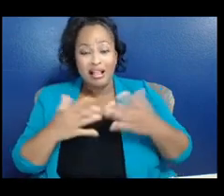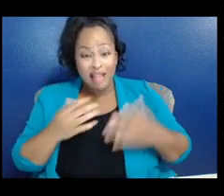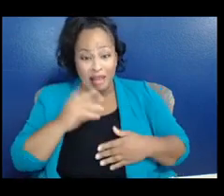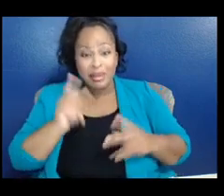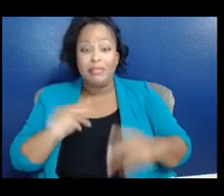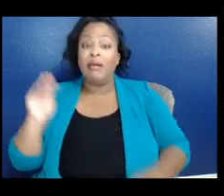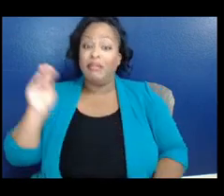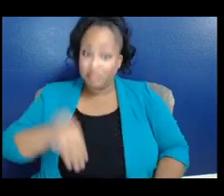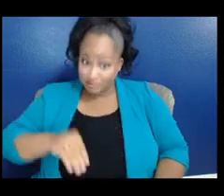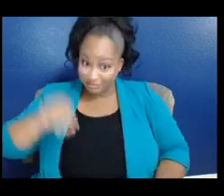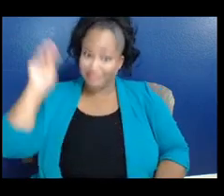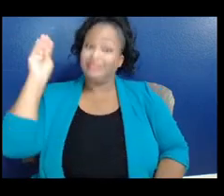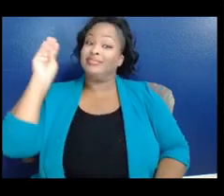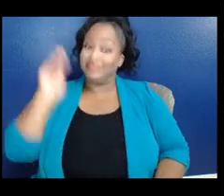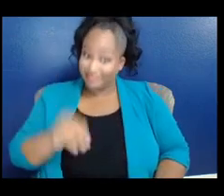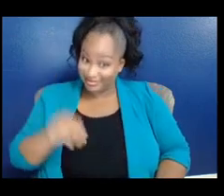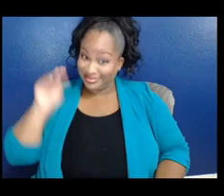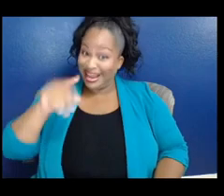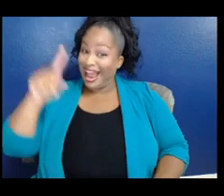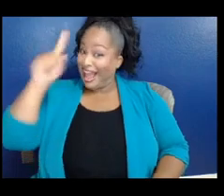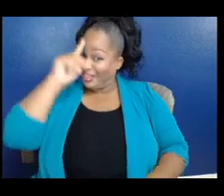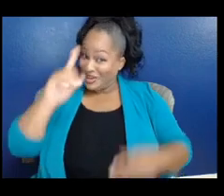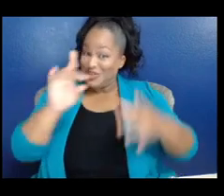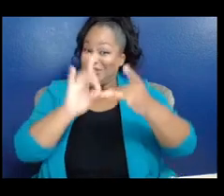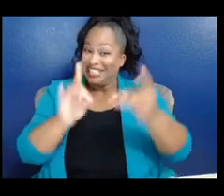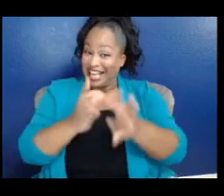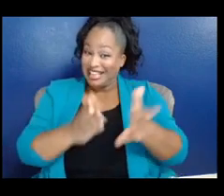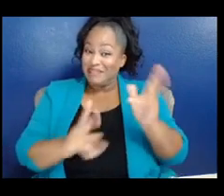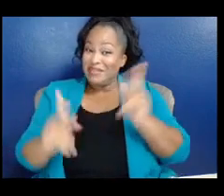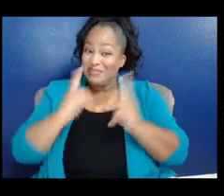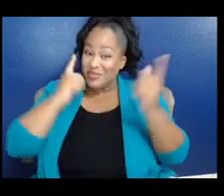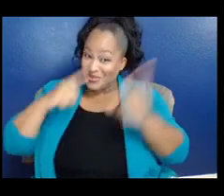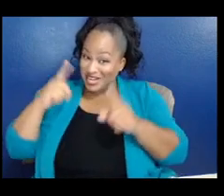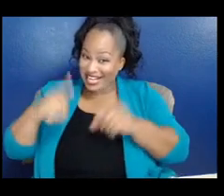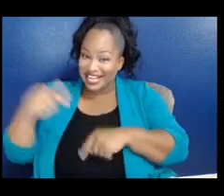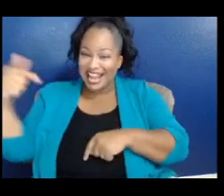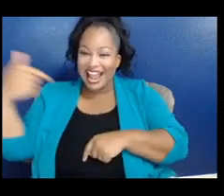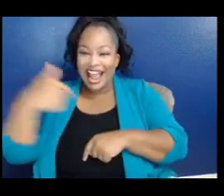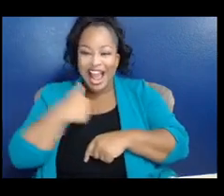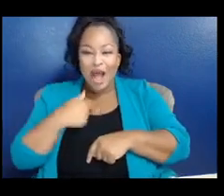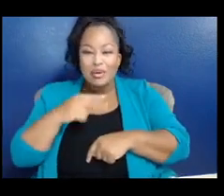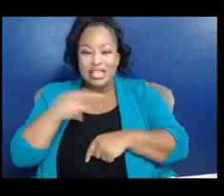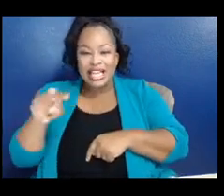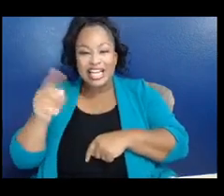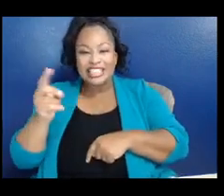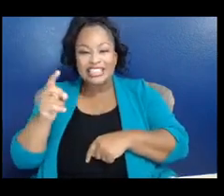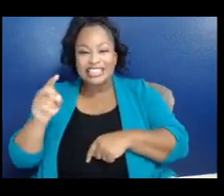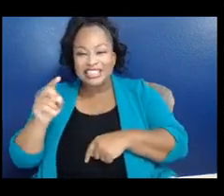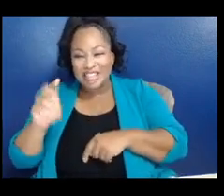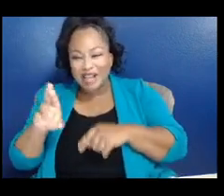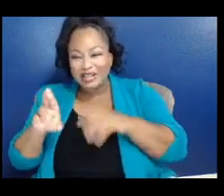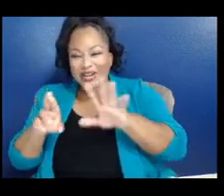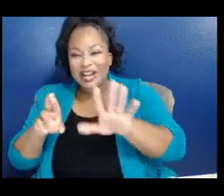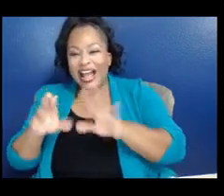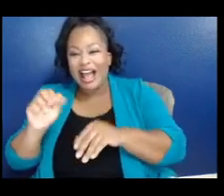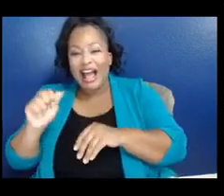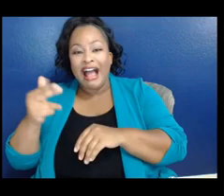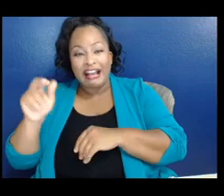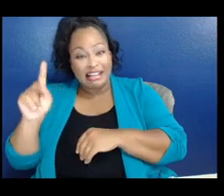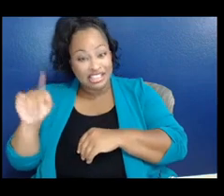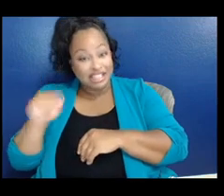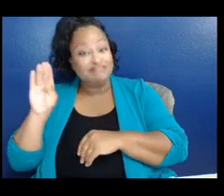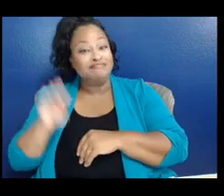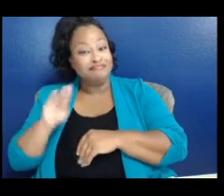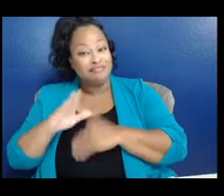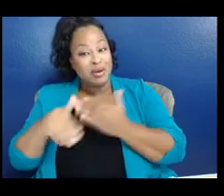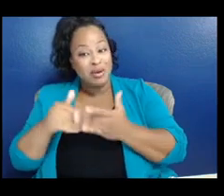here. So I think you're saying things that people are truly agreeing with. I was looking over Dr. Yenny too, because she's been nodding the whole time. Dr. Yenny,